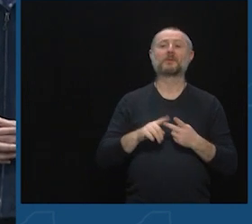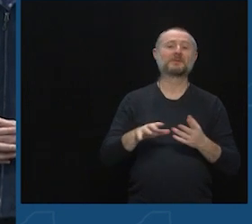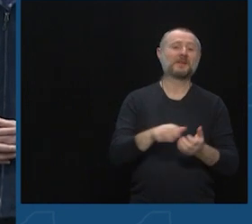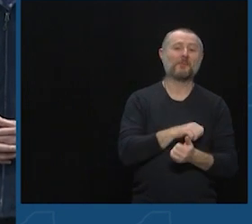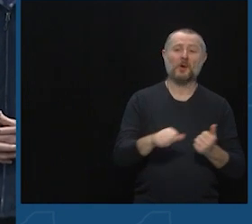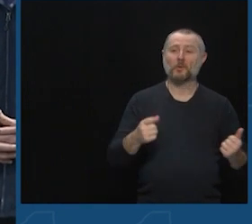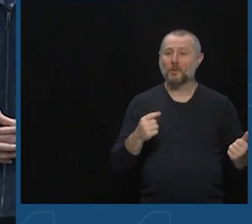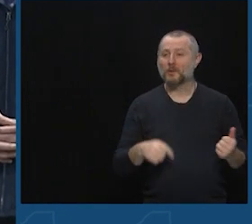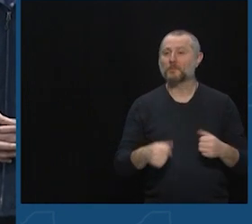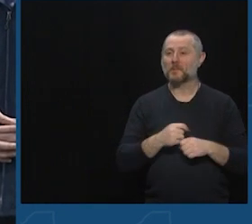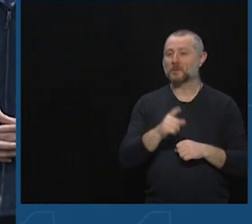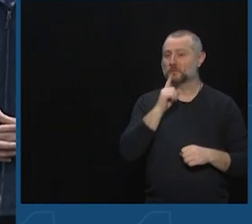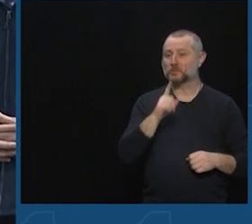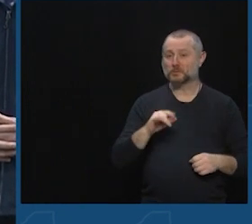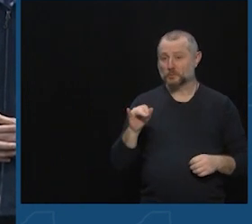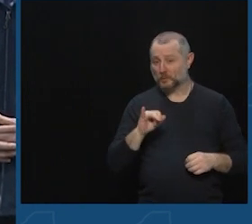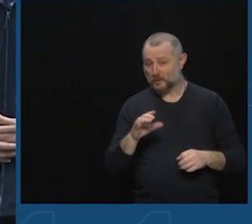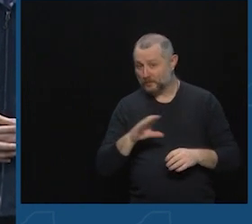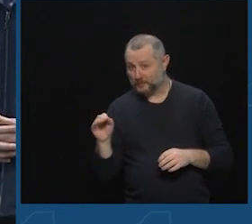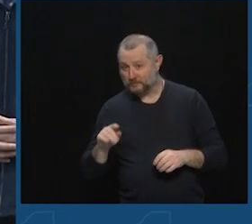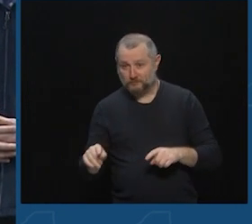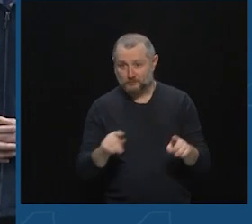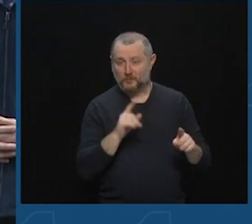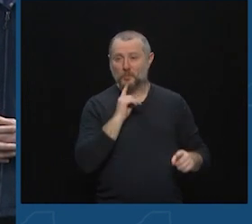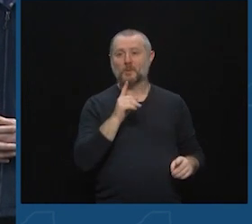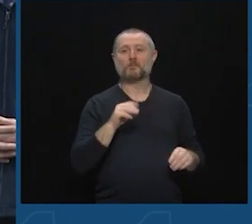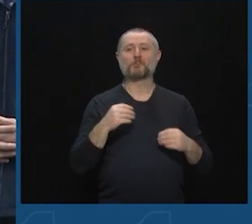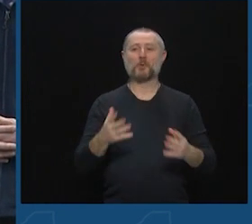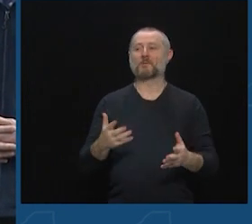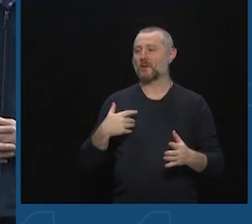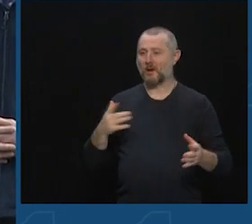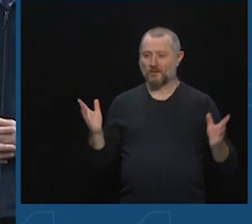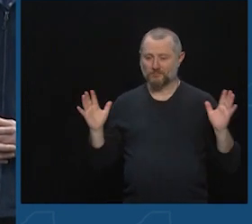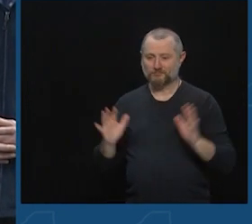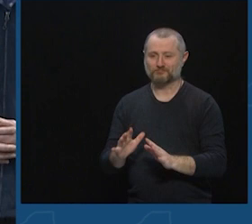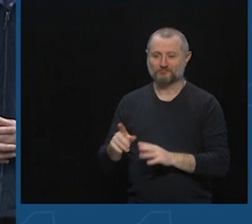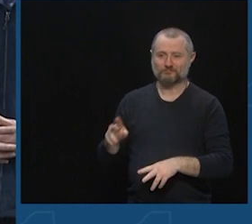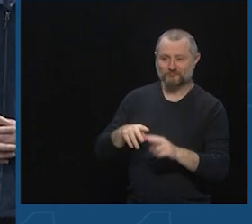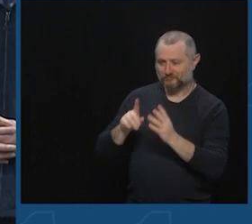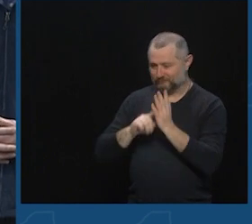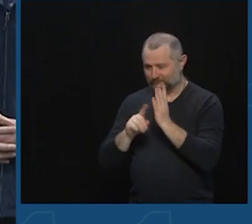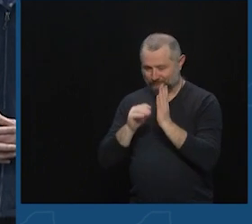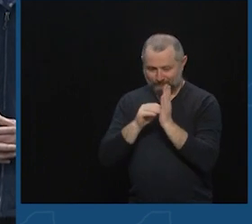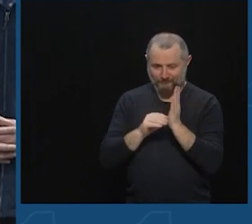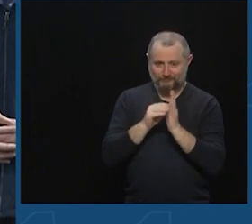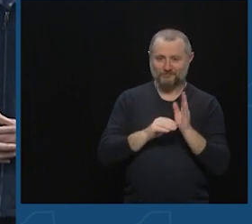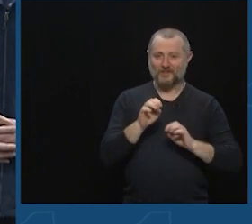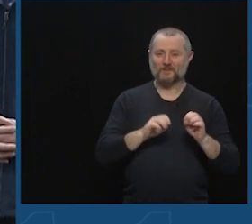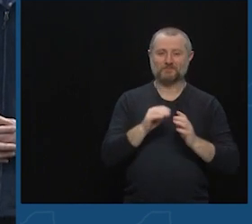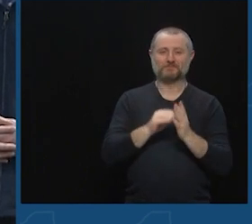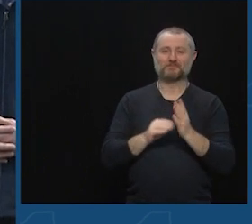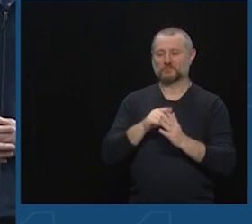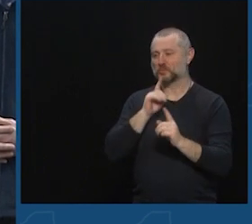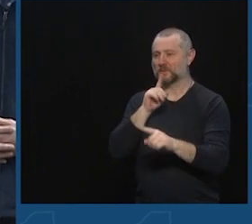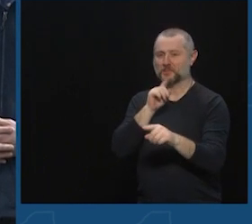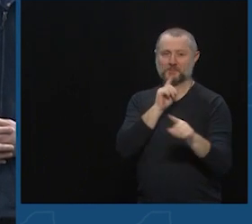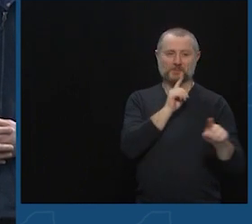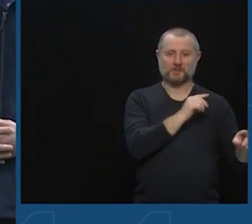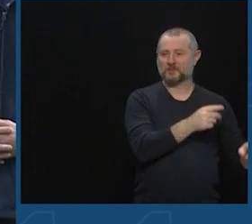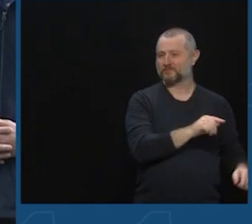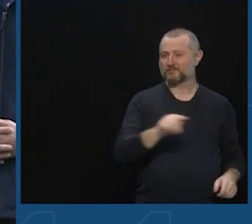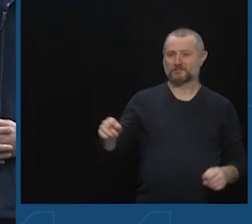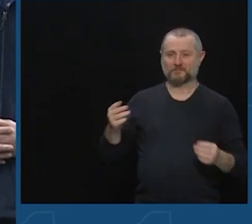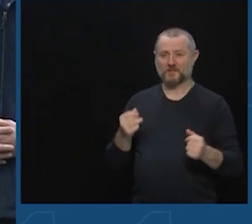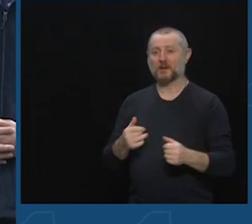sure that our insurance providers in this county are on the ground and have sufficient adjusters. And so our Department of